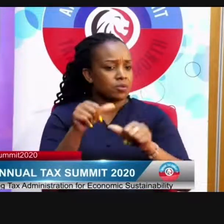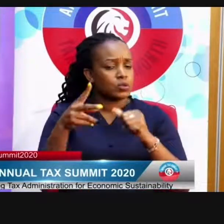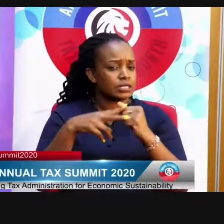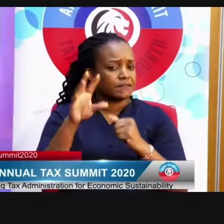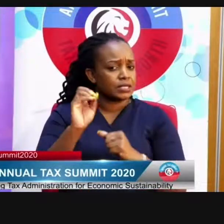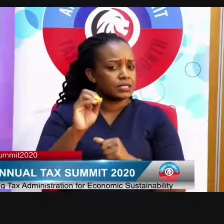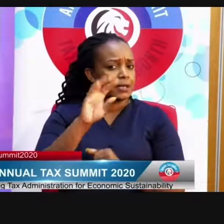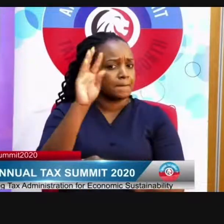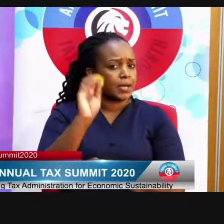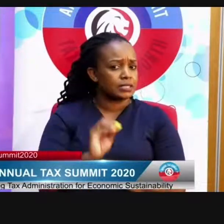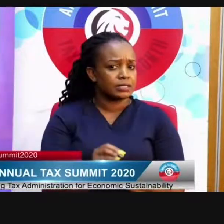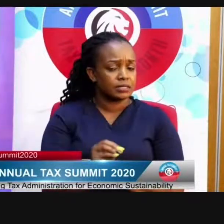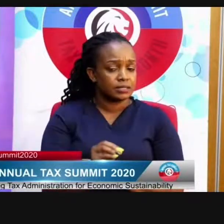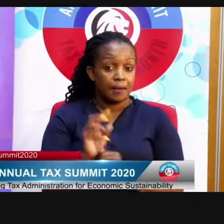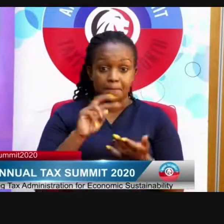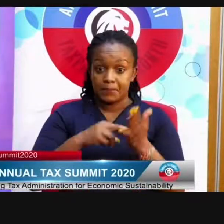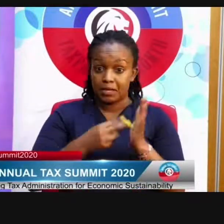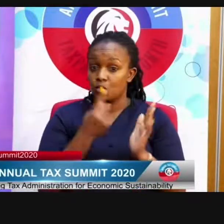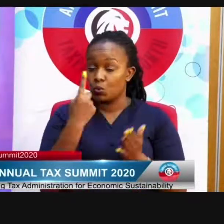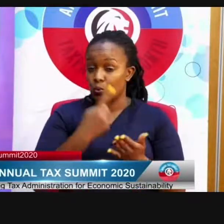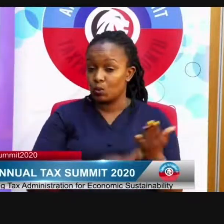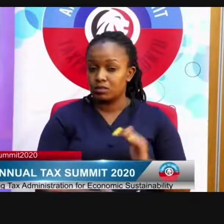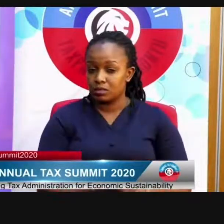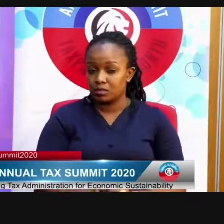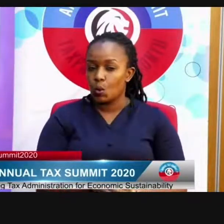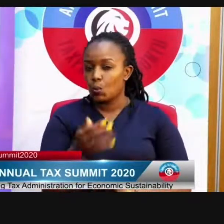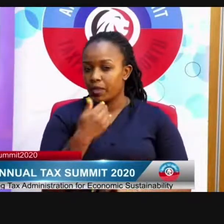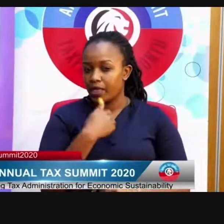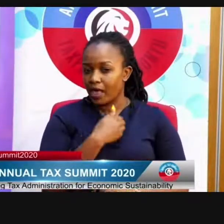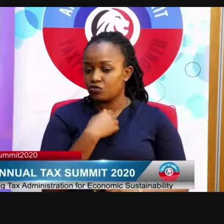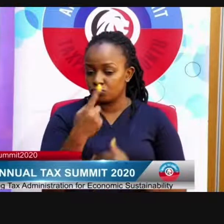And therefore, we had to go onto the branch